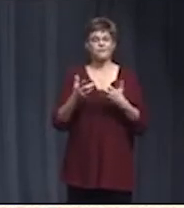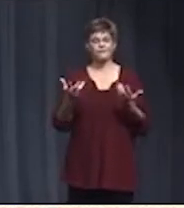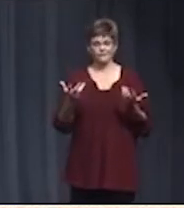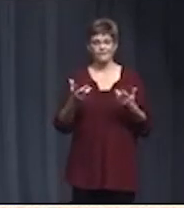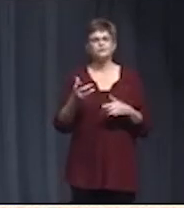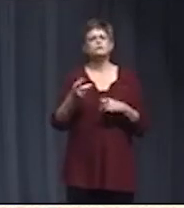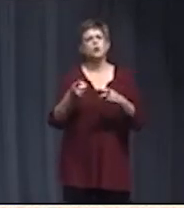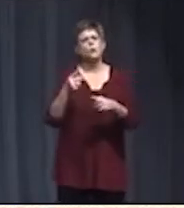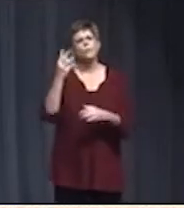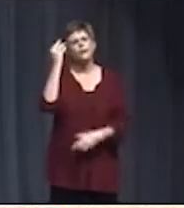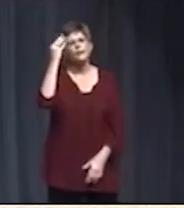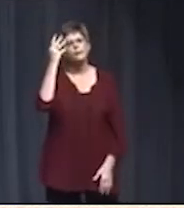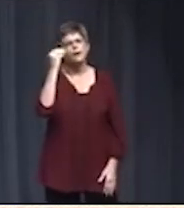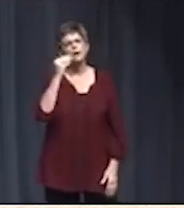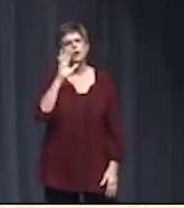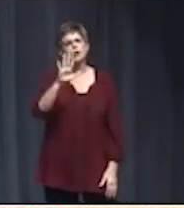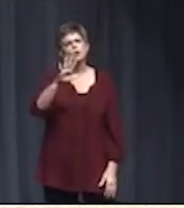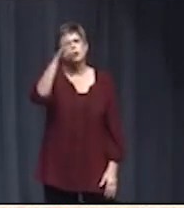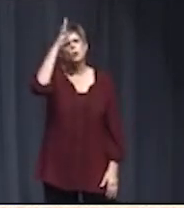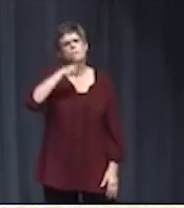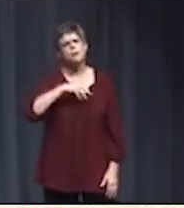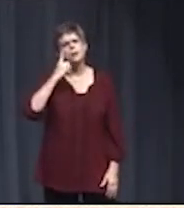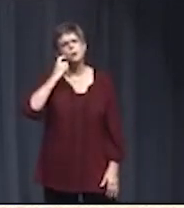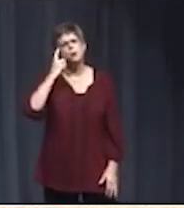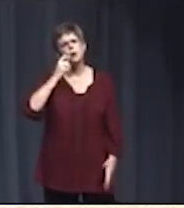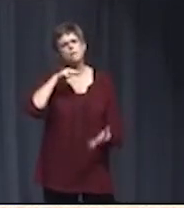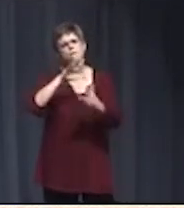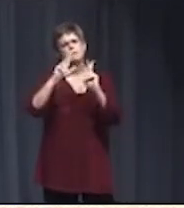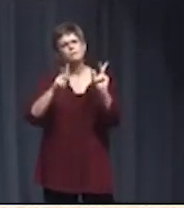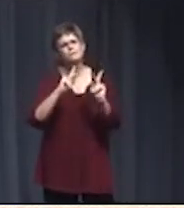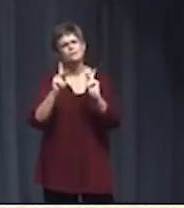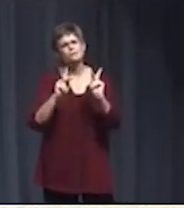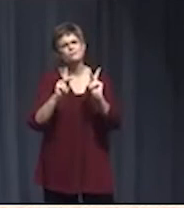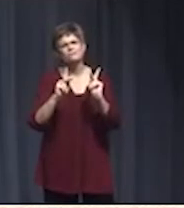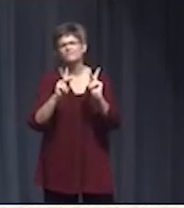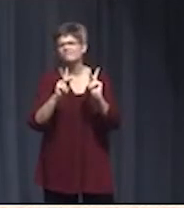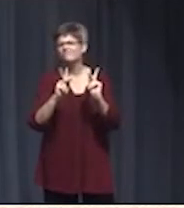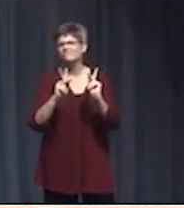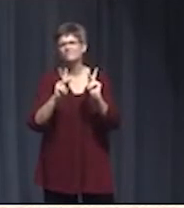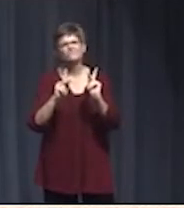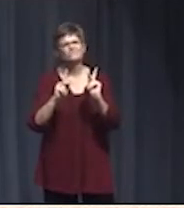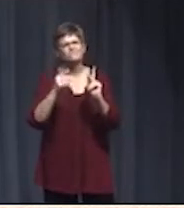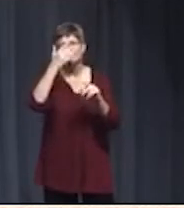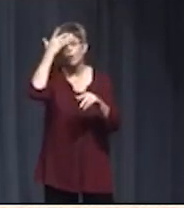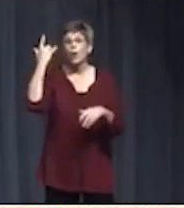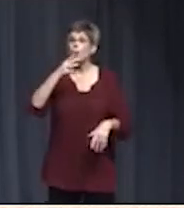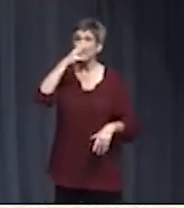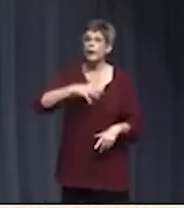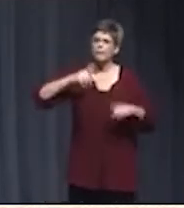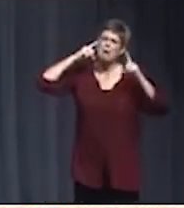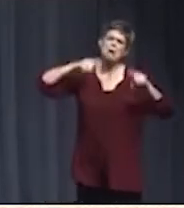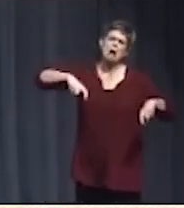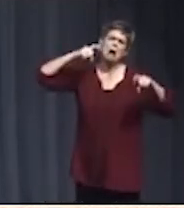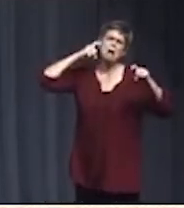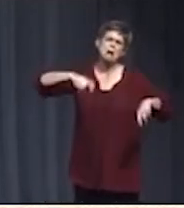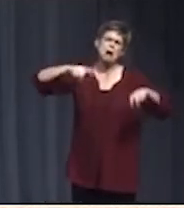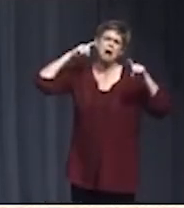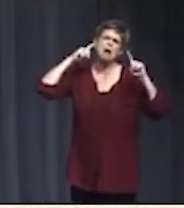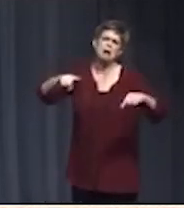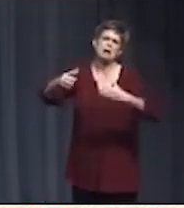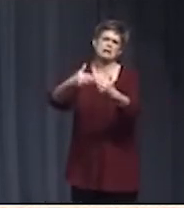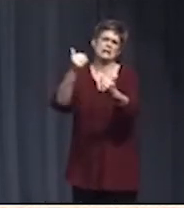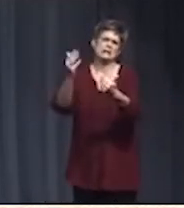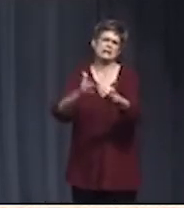public? Not many. Women, you see it happen all the time. At a movie, watching